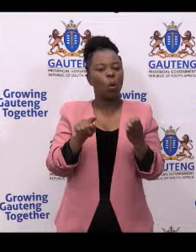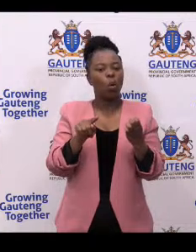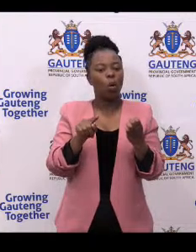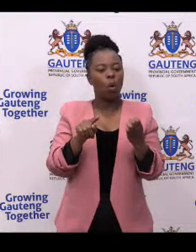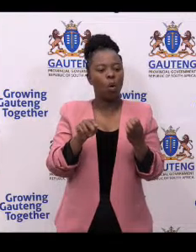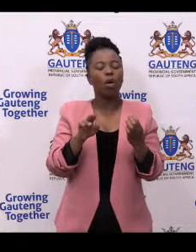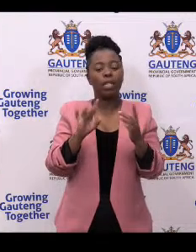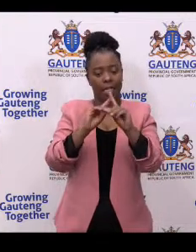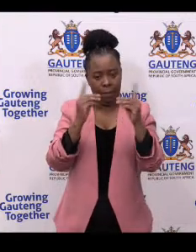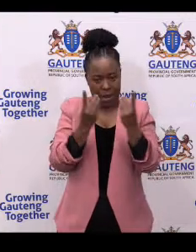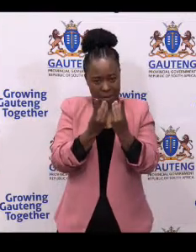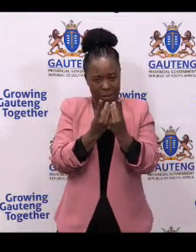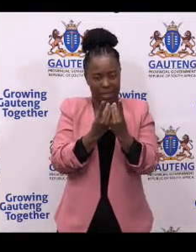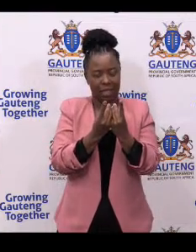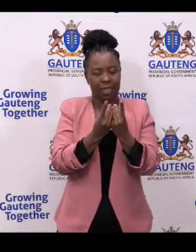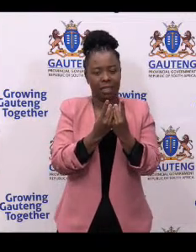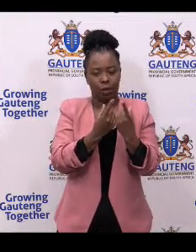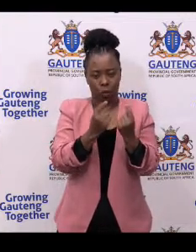the department.